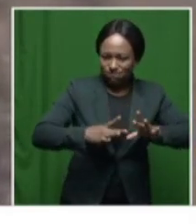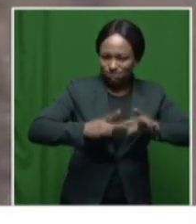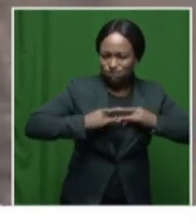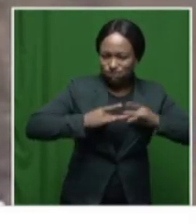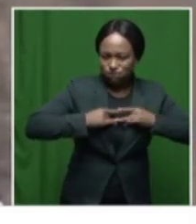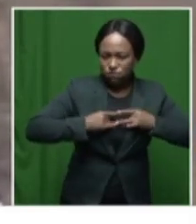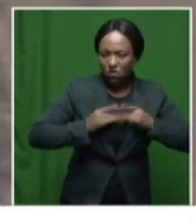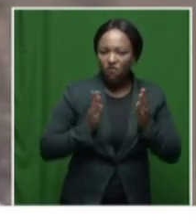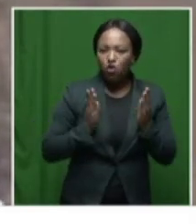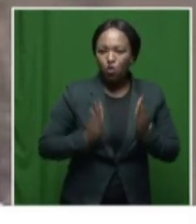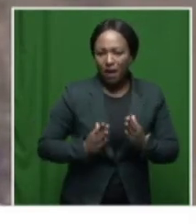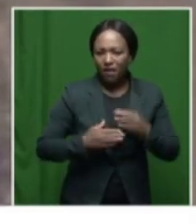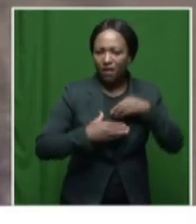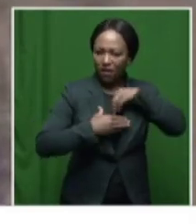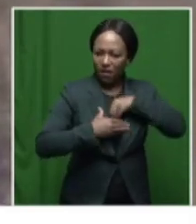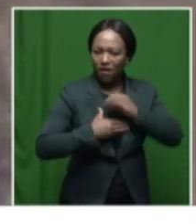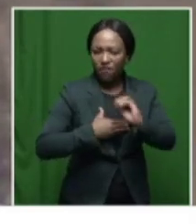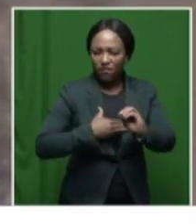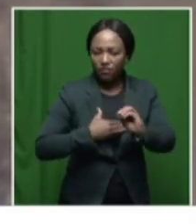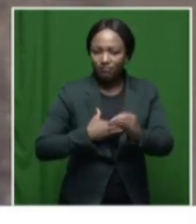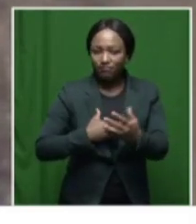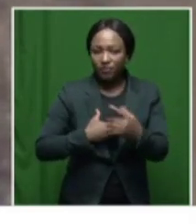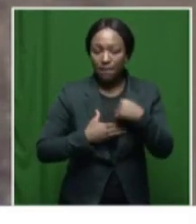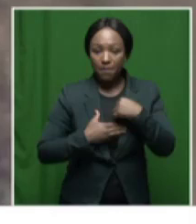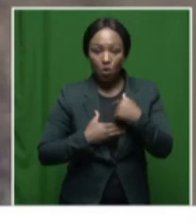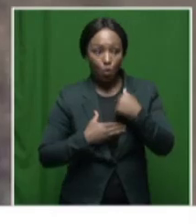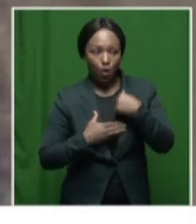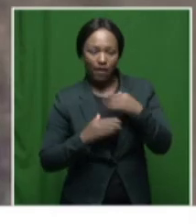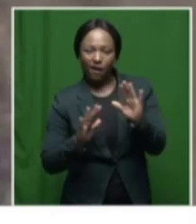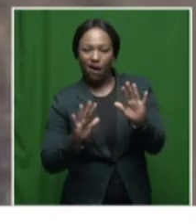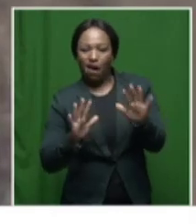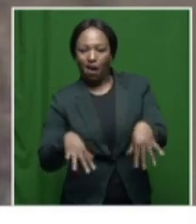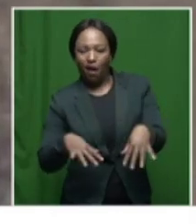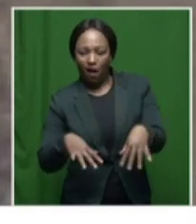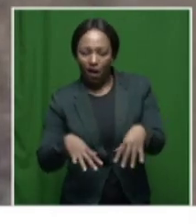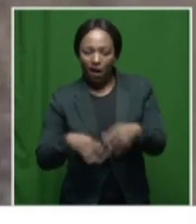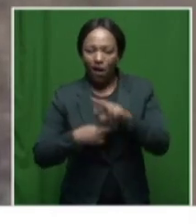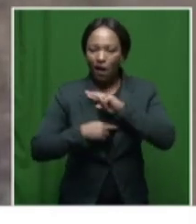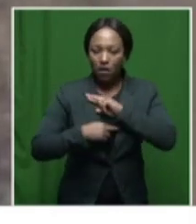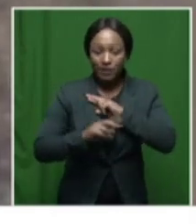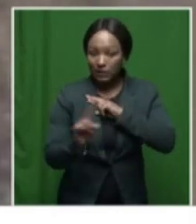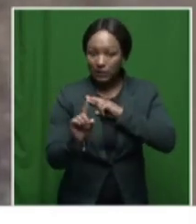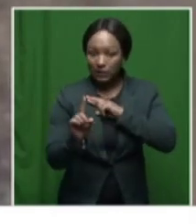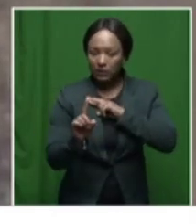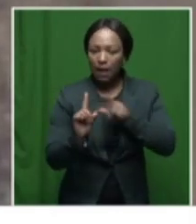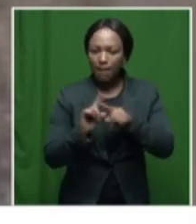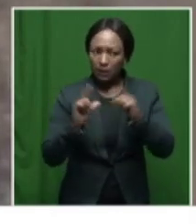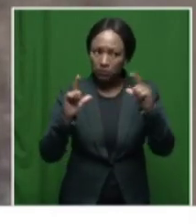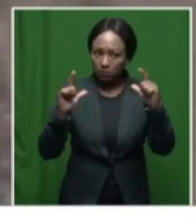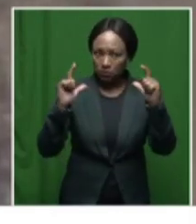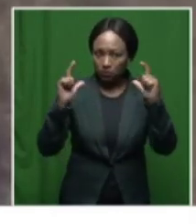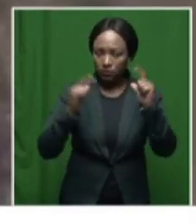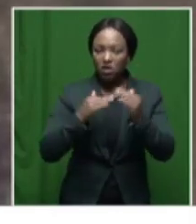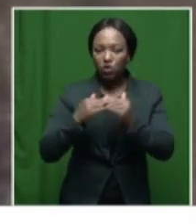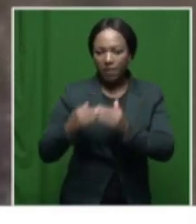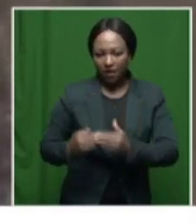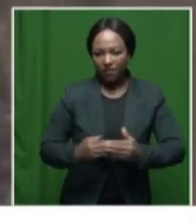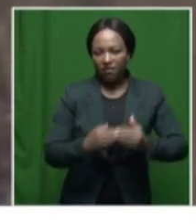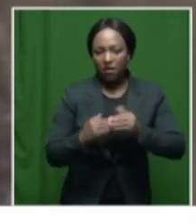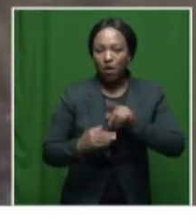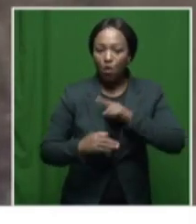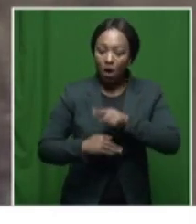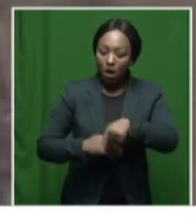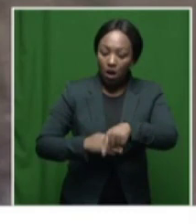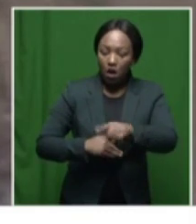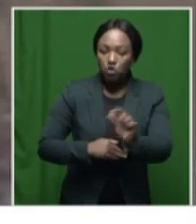enter a human body. So I think not letting our guard, being very alert that we're dealing with an airborne disease, we're entering into